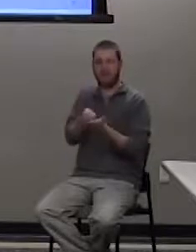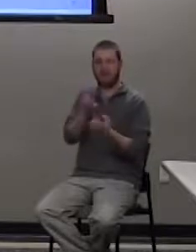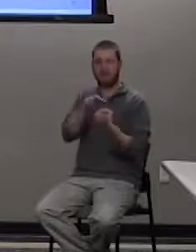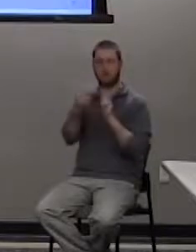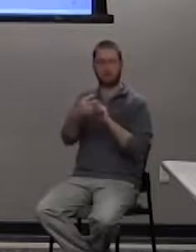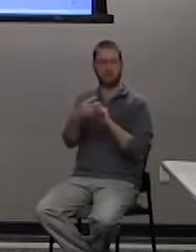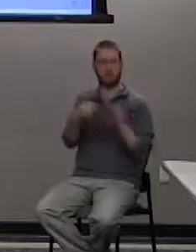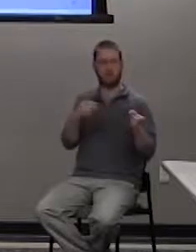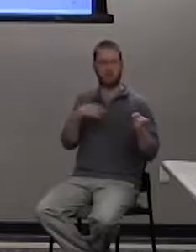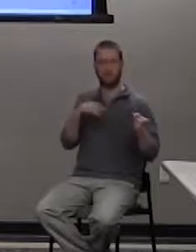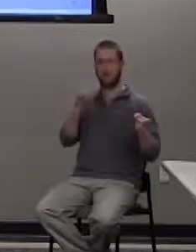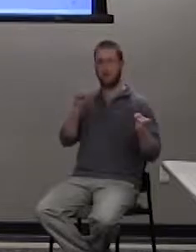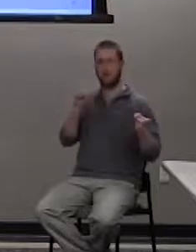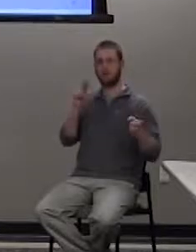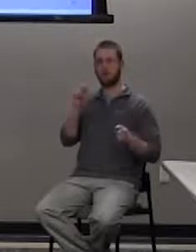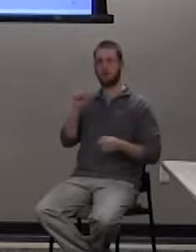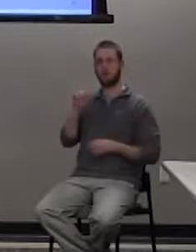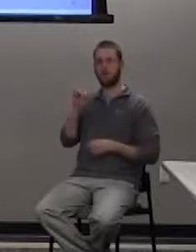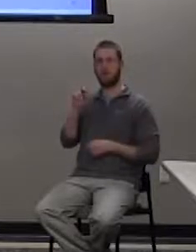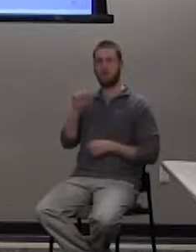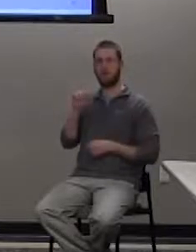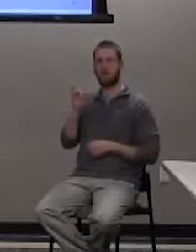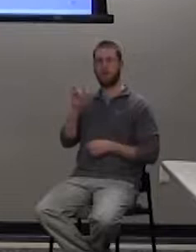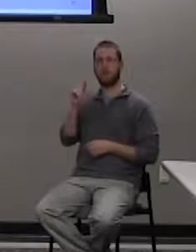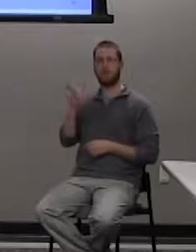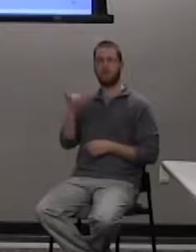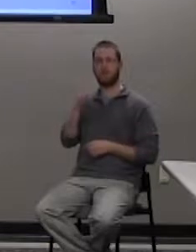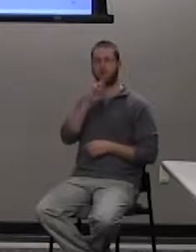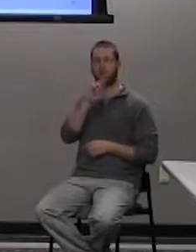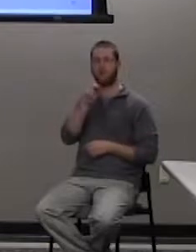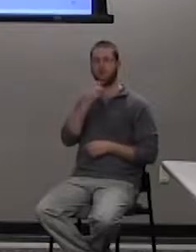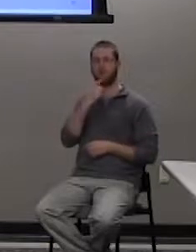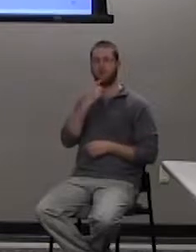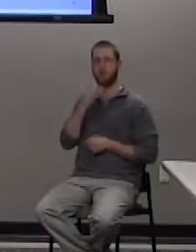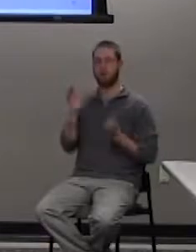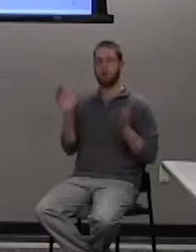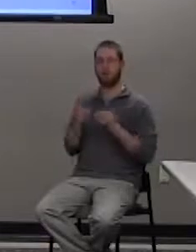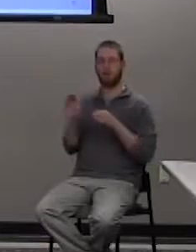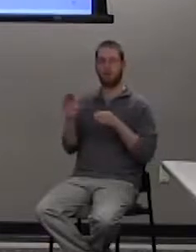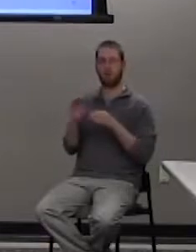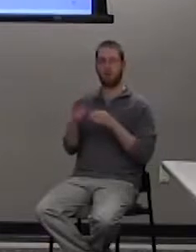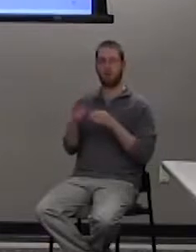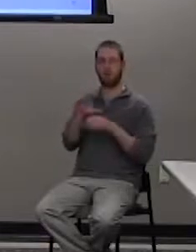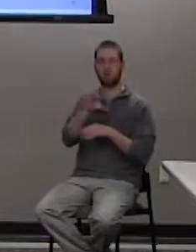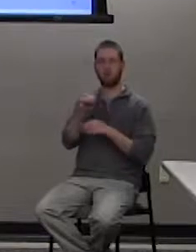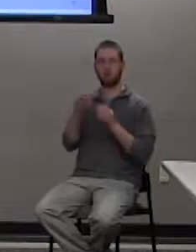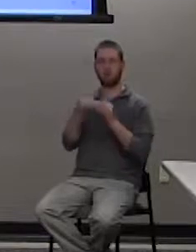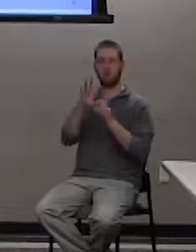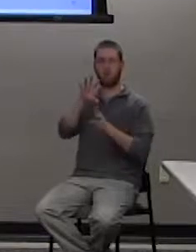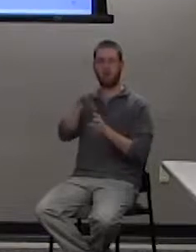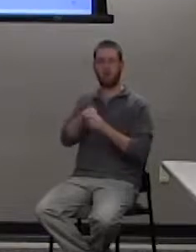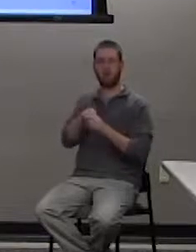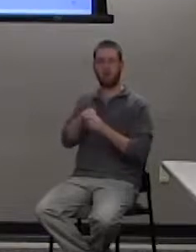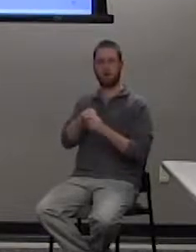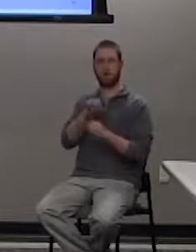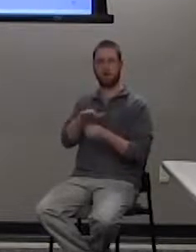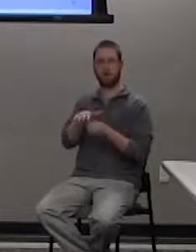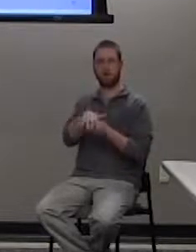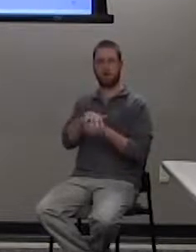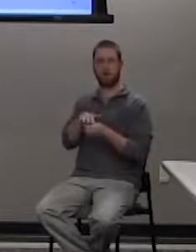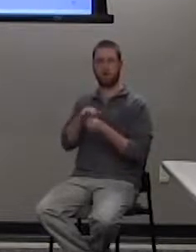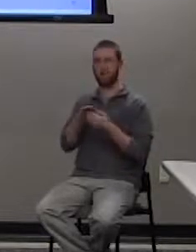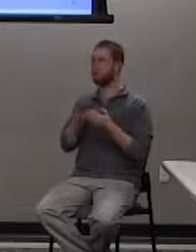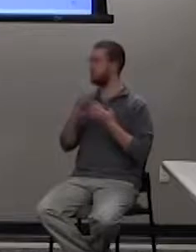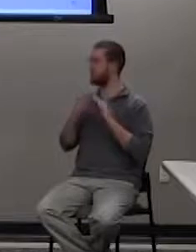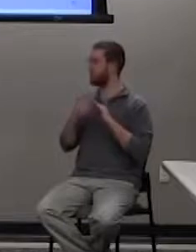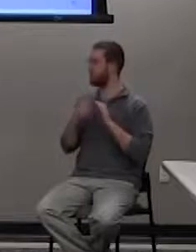perspective. Sustainability. Absolutely. Yes, and that's the other thing is small companies tend to be more invested in where they are located.